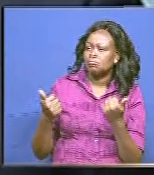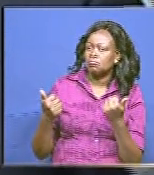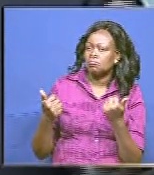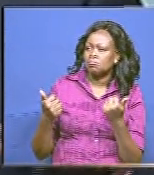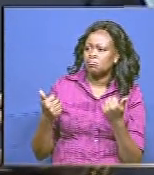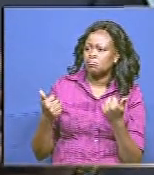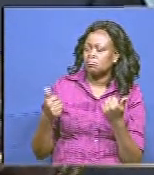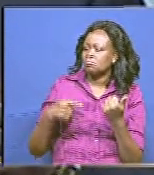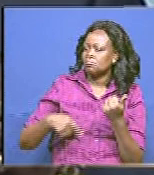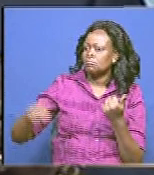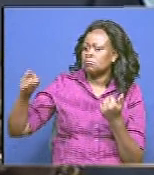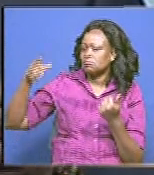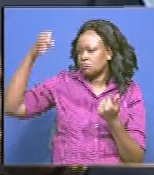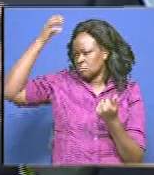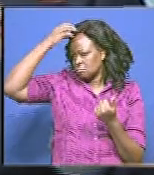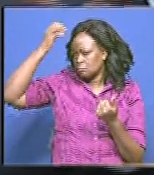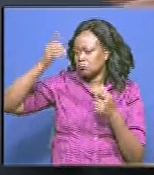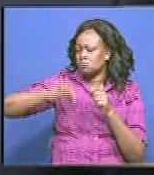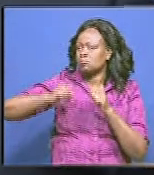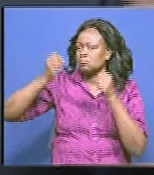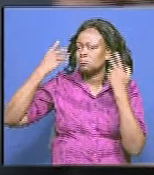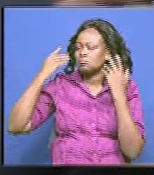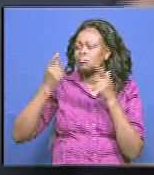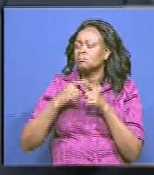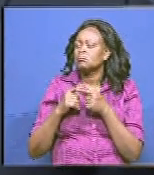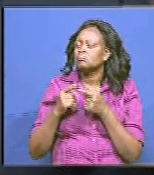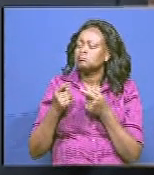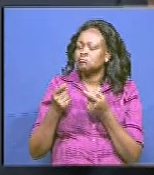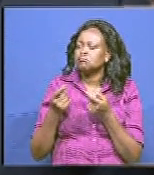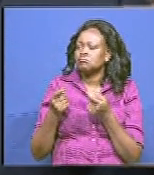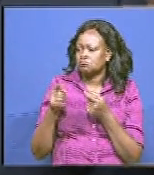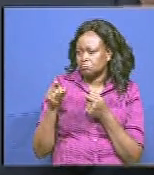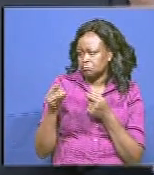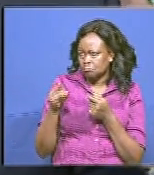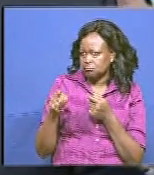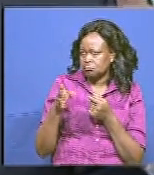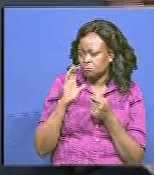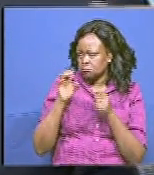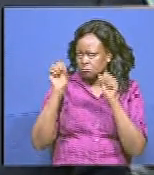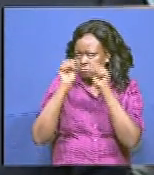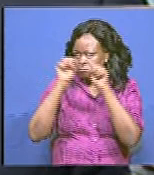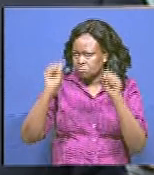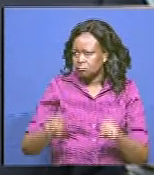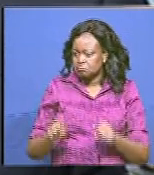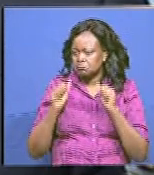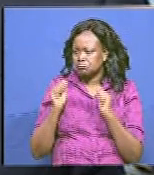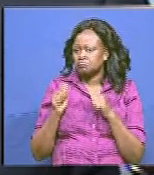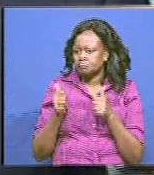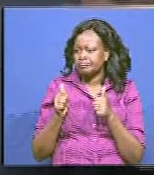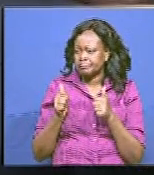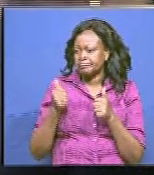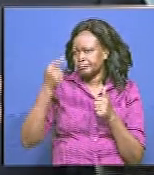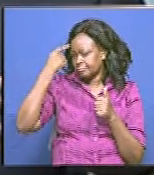Lamu, you will get to understand that the ecosystem around there is so conducive